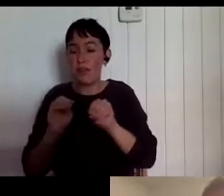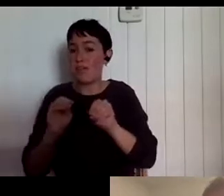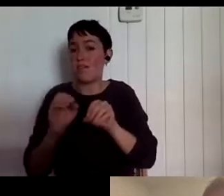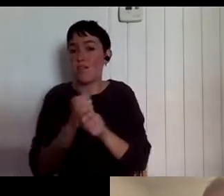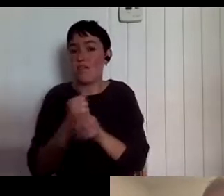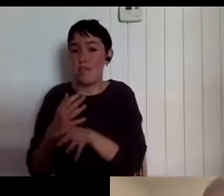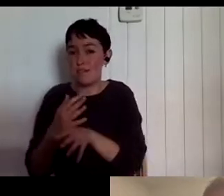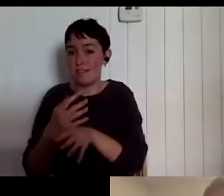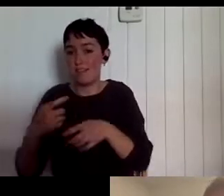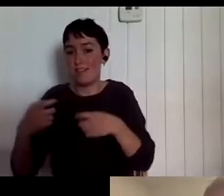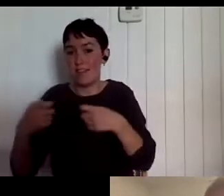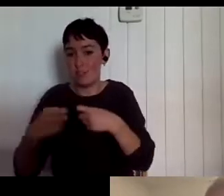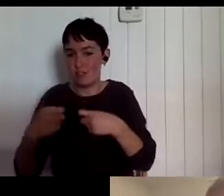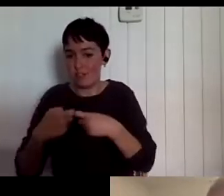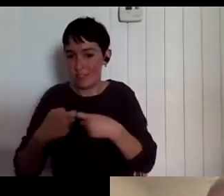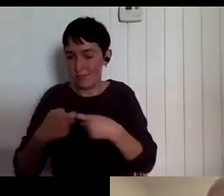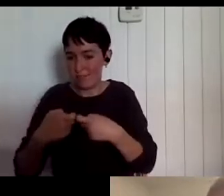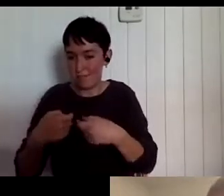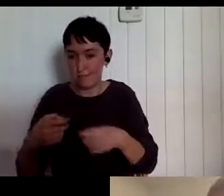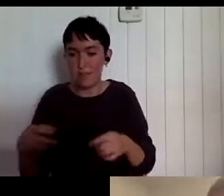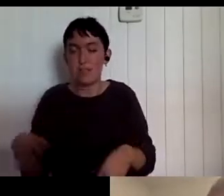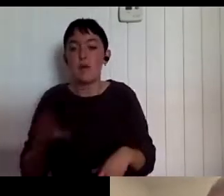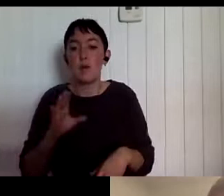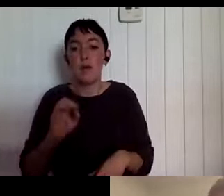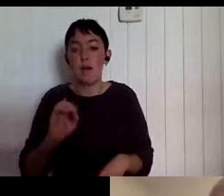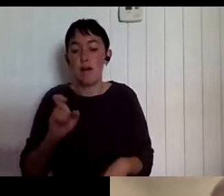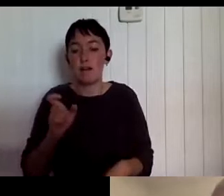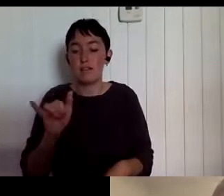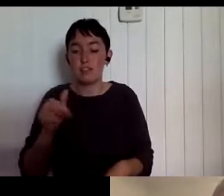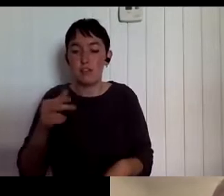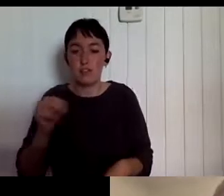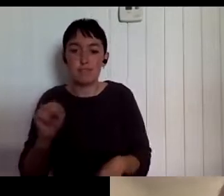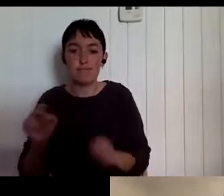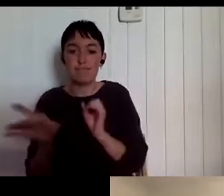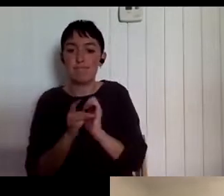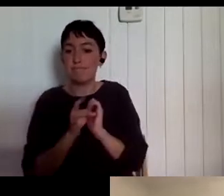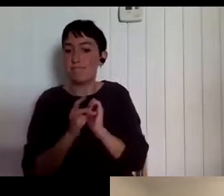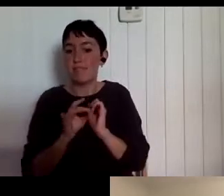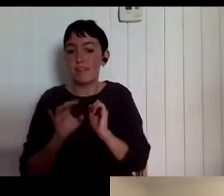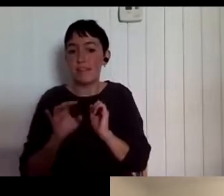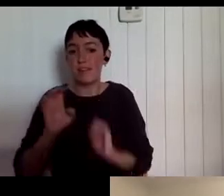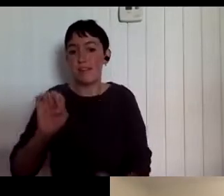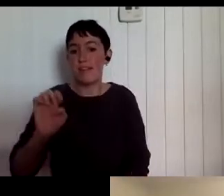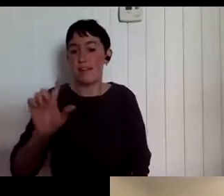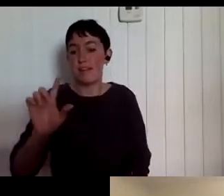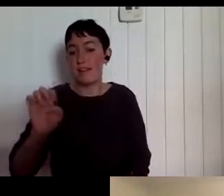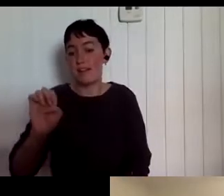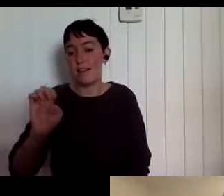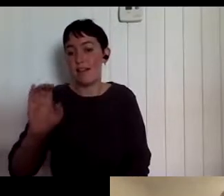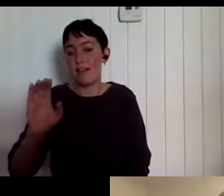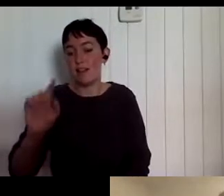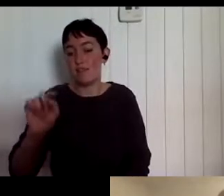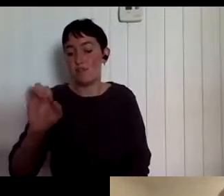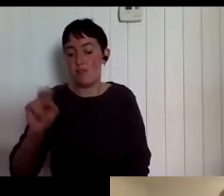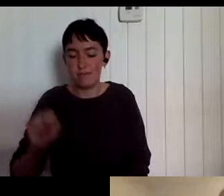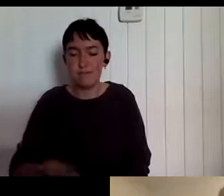oxygen. So the oxygen will actually take those electrons. And so that's one way they can do it. The other way is they have these